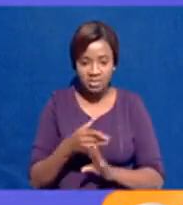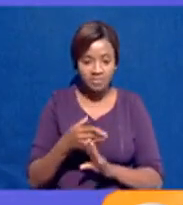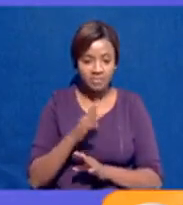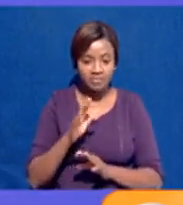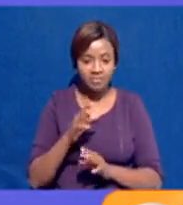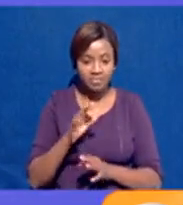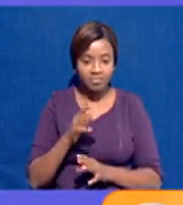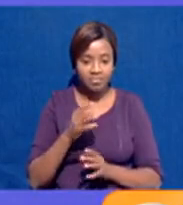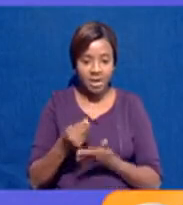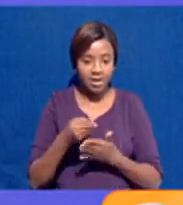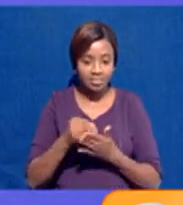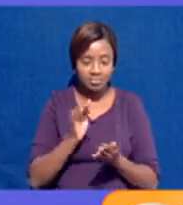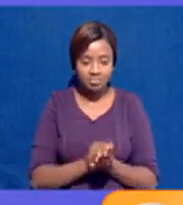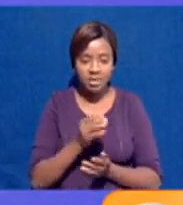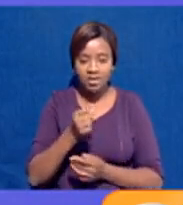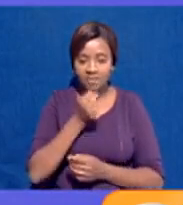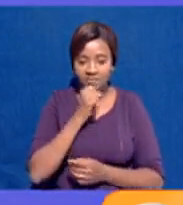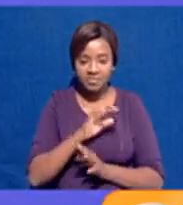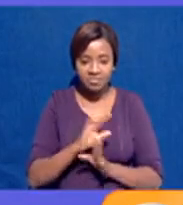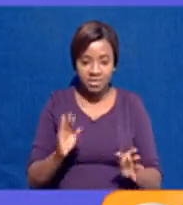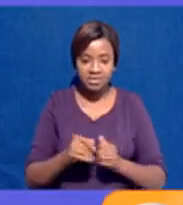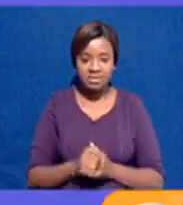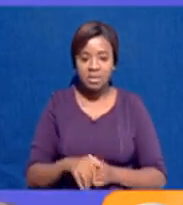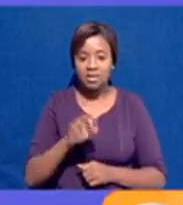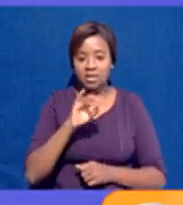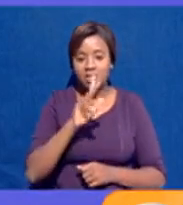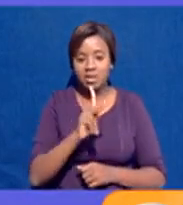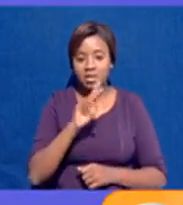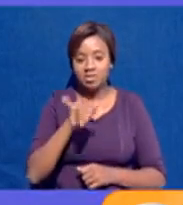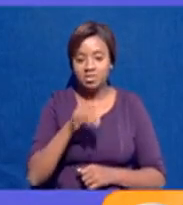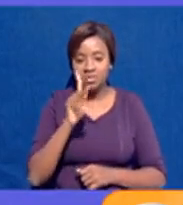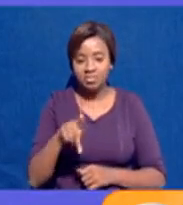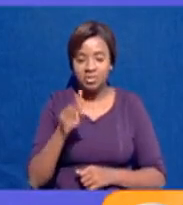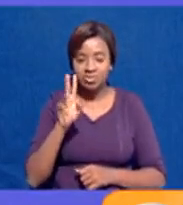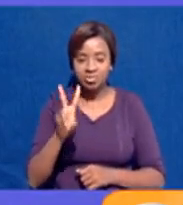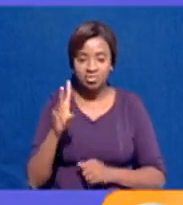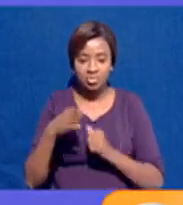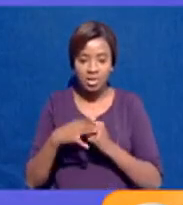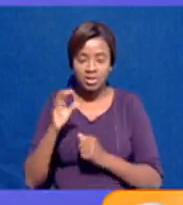only. Send the word KJP to 29063, and who knows, you may be